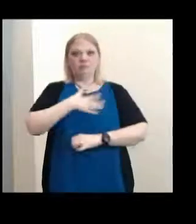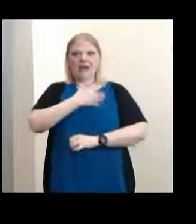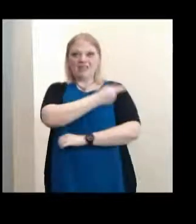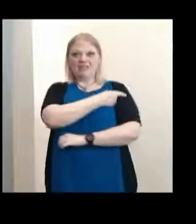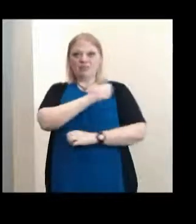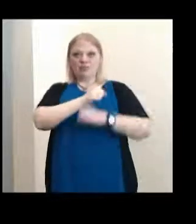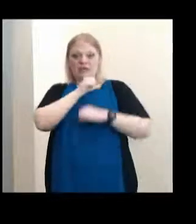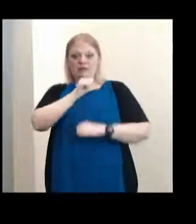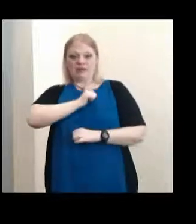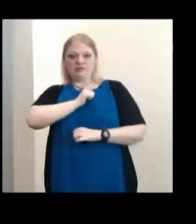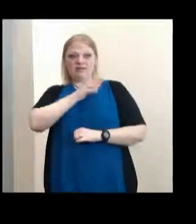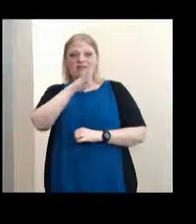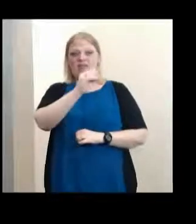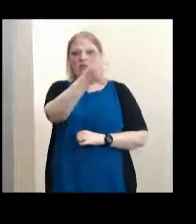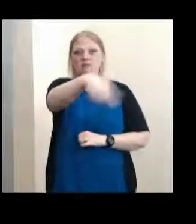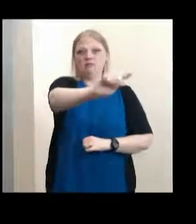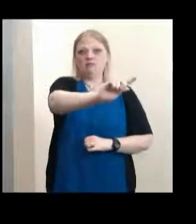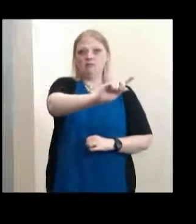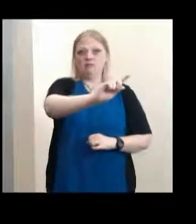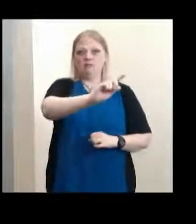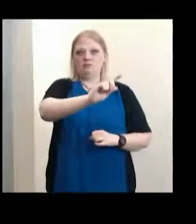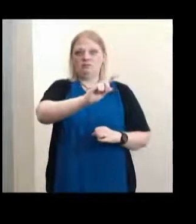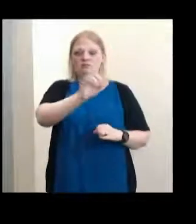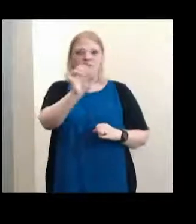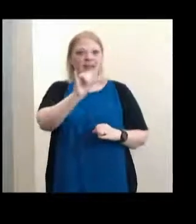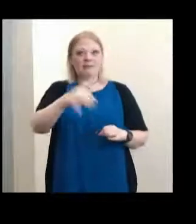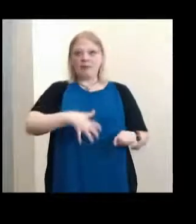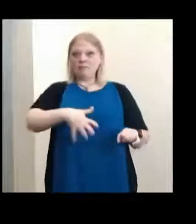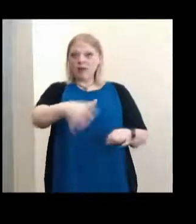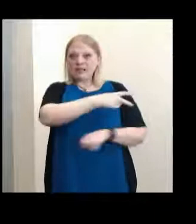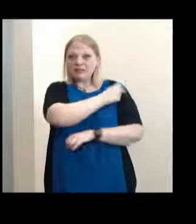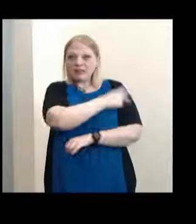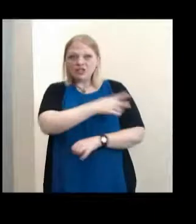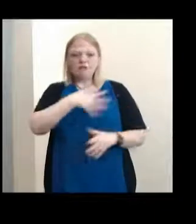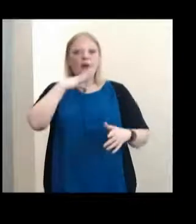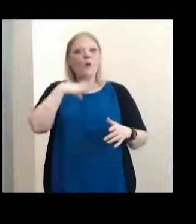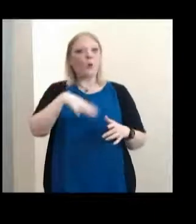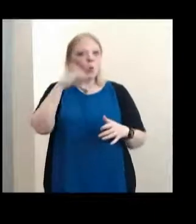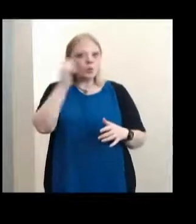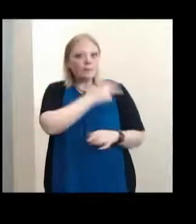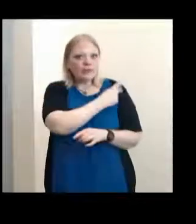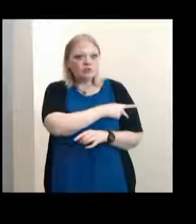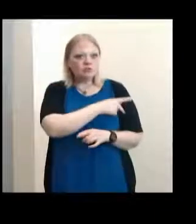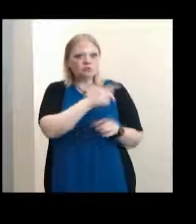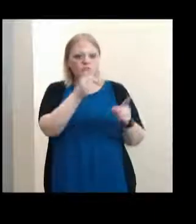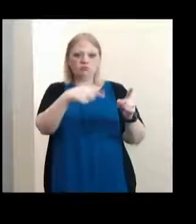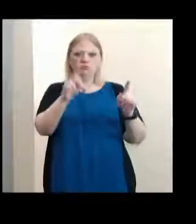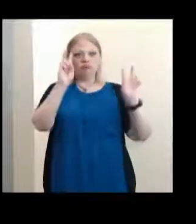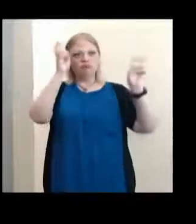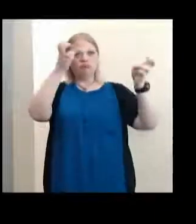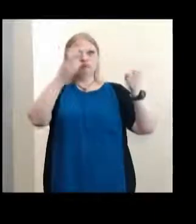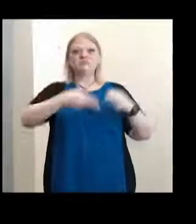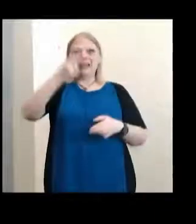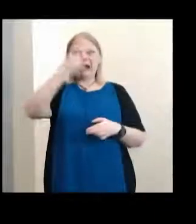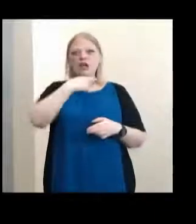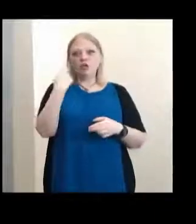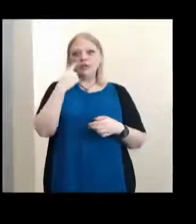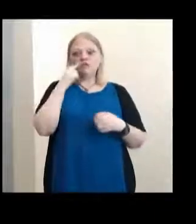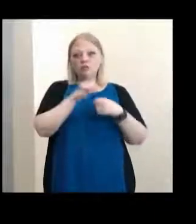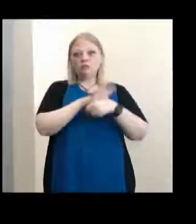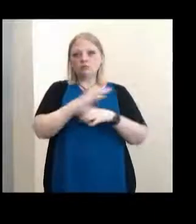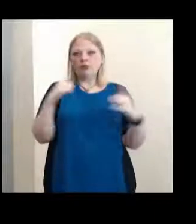those around me, like my pregnant patients, like my older patients, all of whom are considered to be at higher risk for